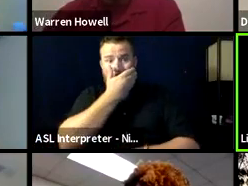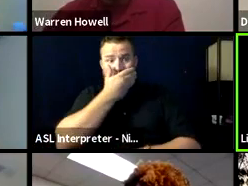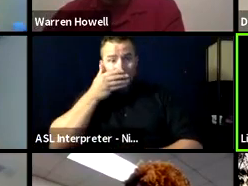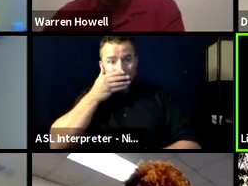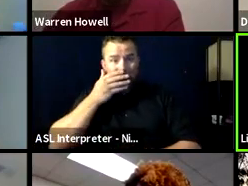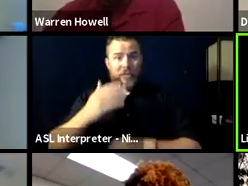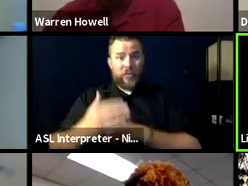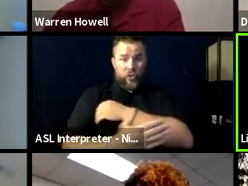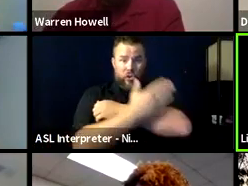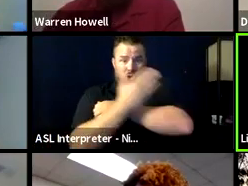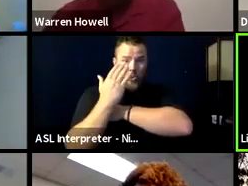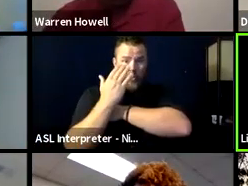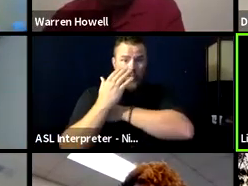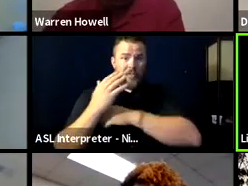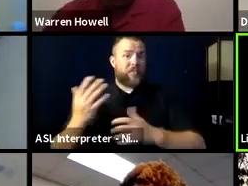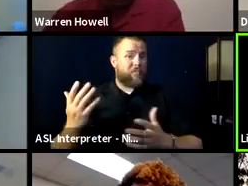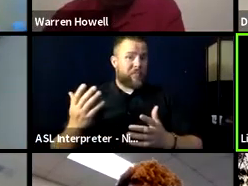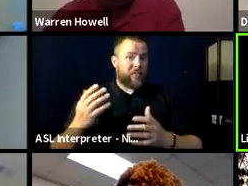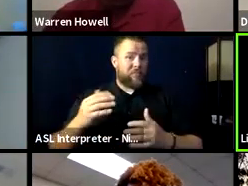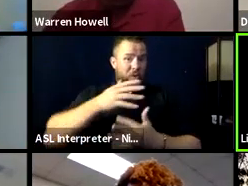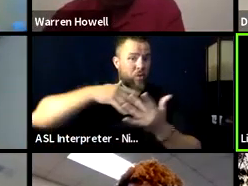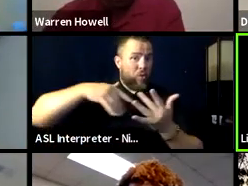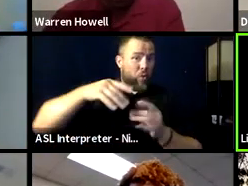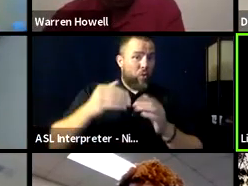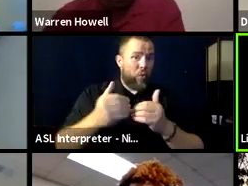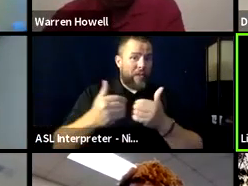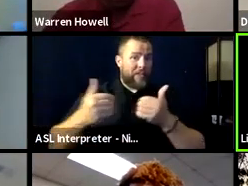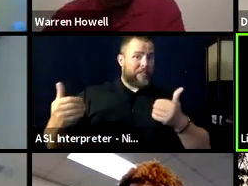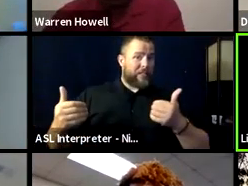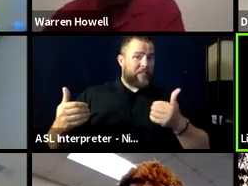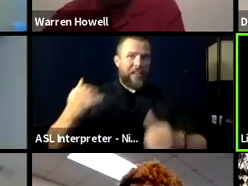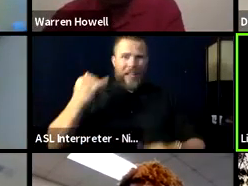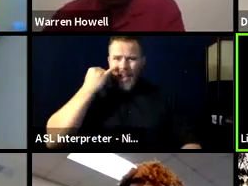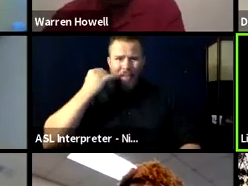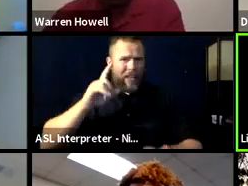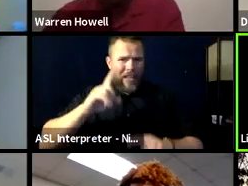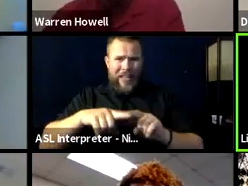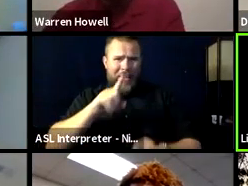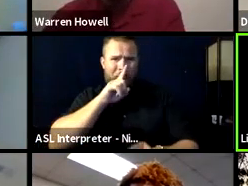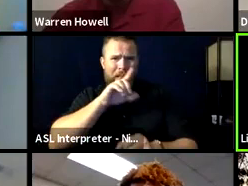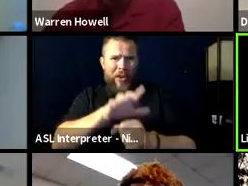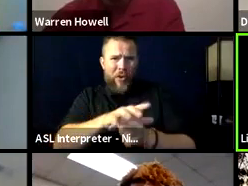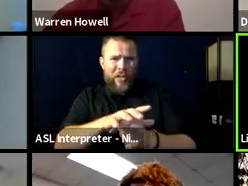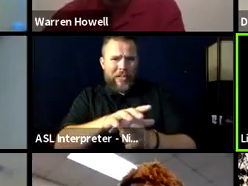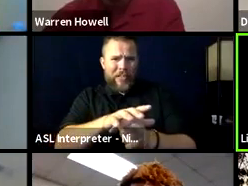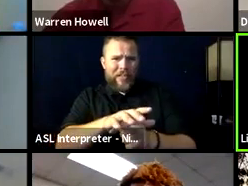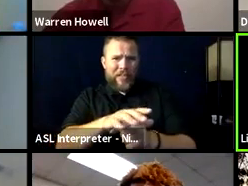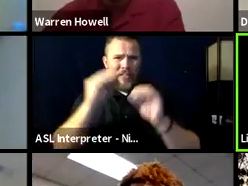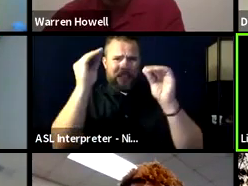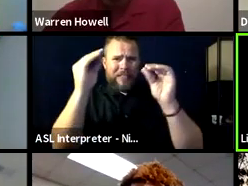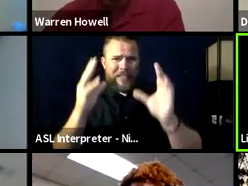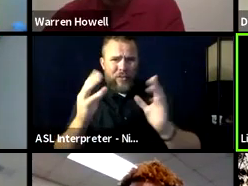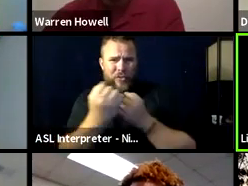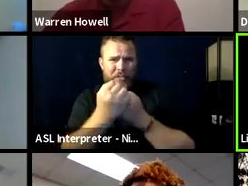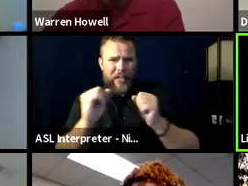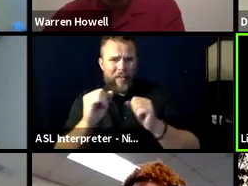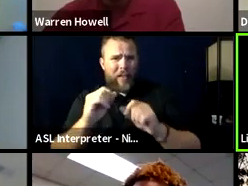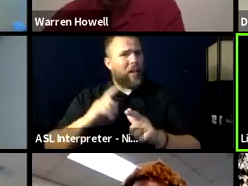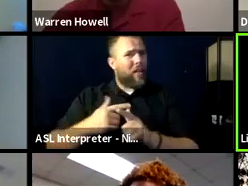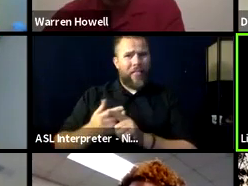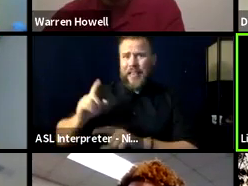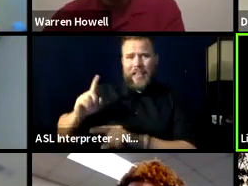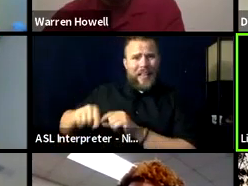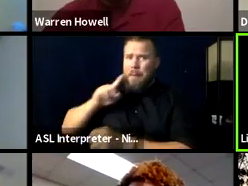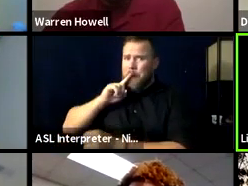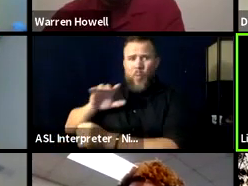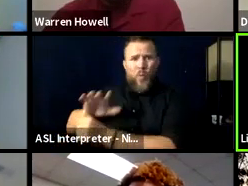children. Please remember, if teacher safety cannot be guaranteed, then student safety cannot be guaranteed. And